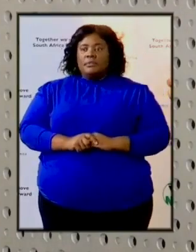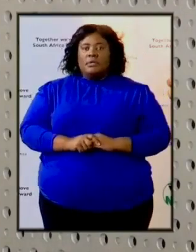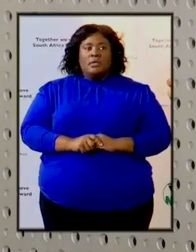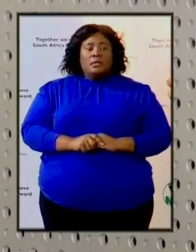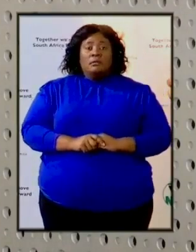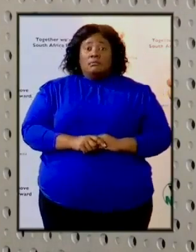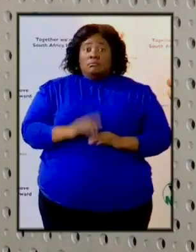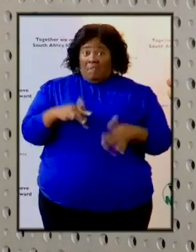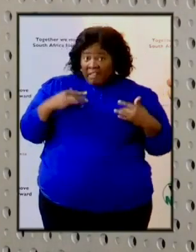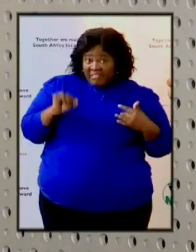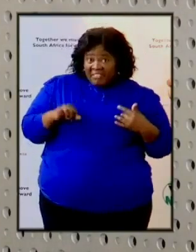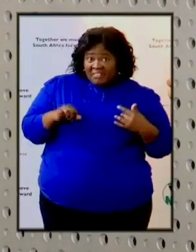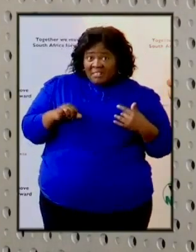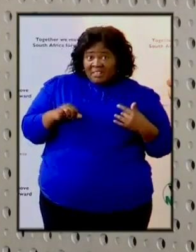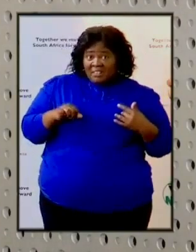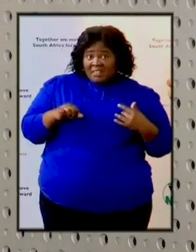You are live.